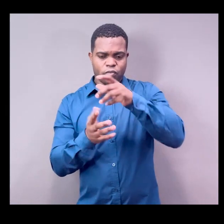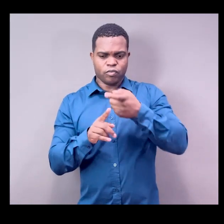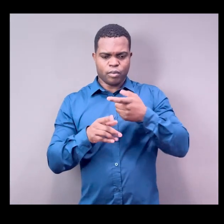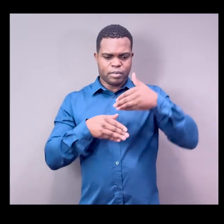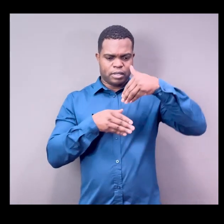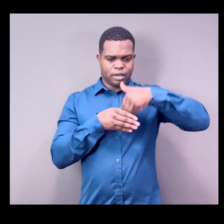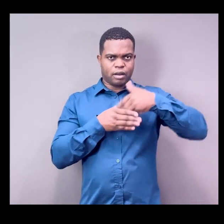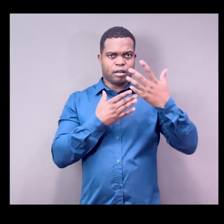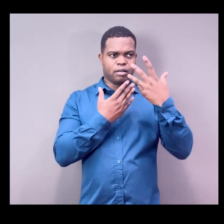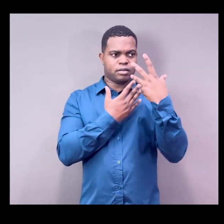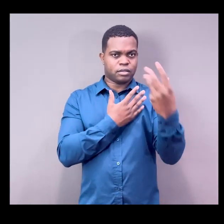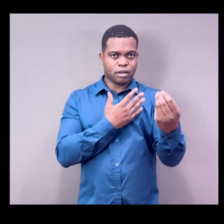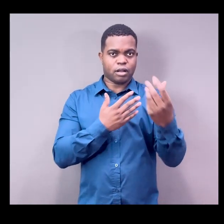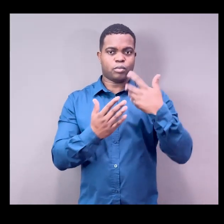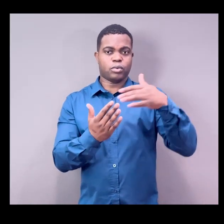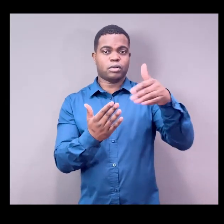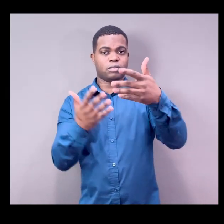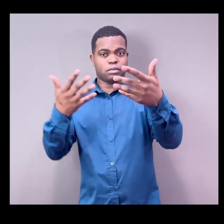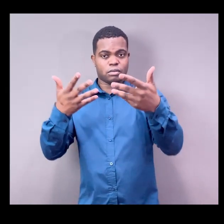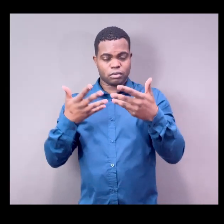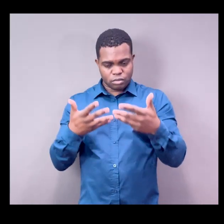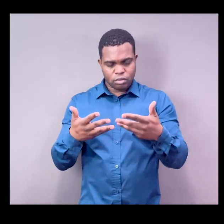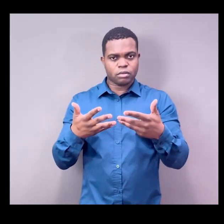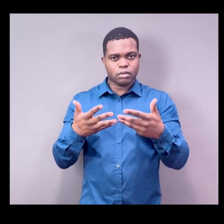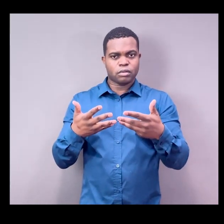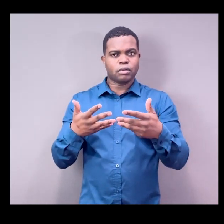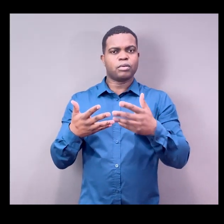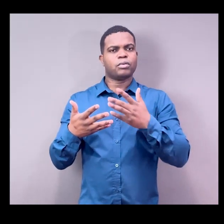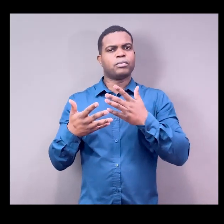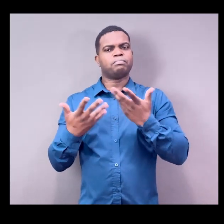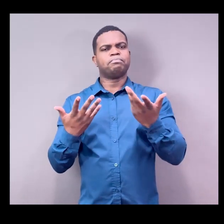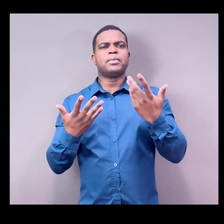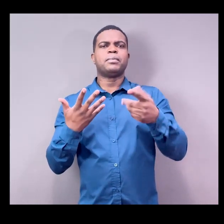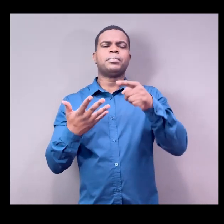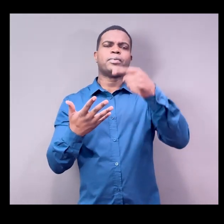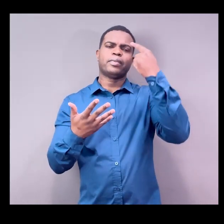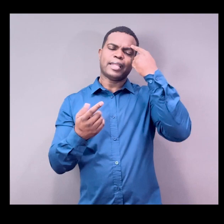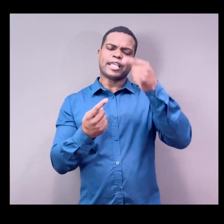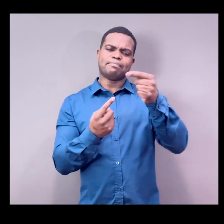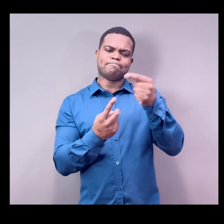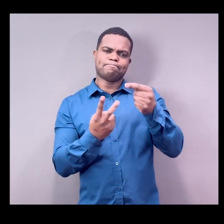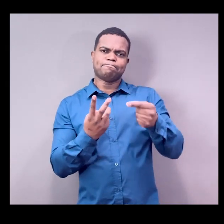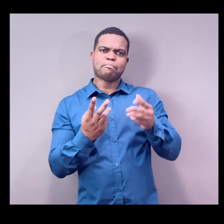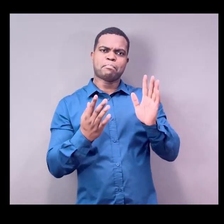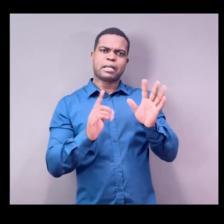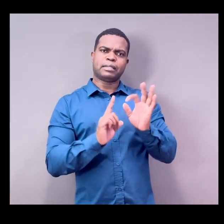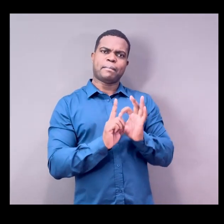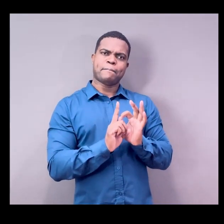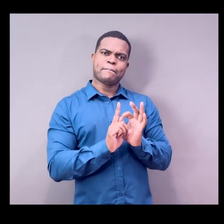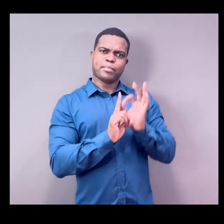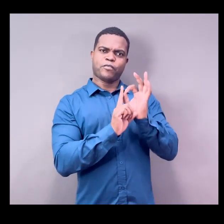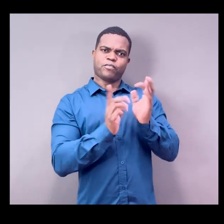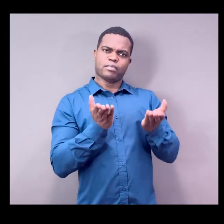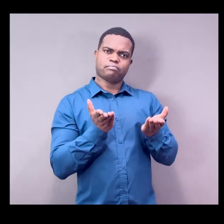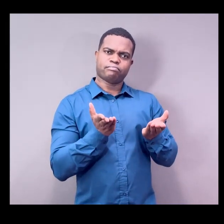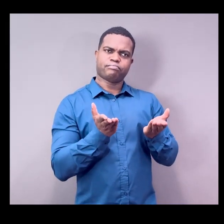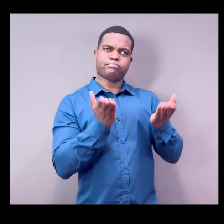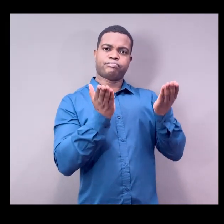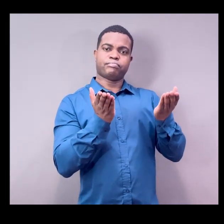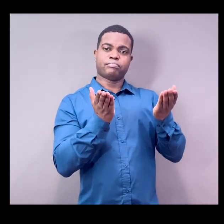and external sources, you'll be able to identify the areas that cause for concern.